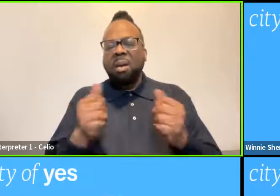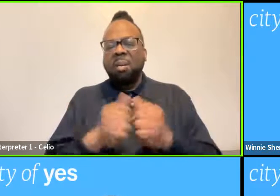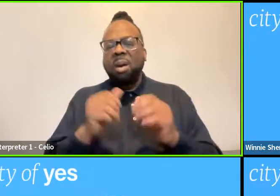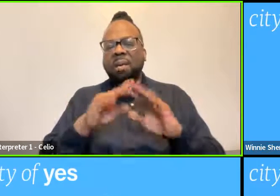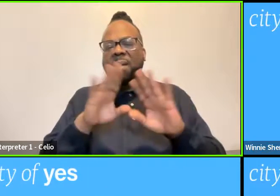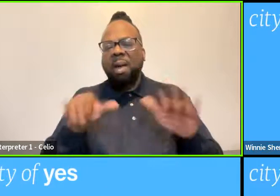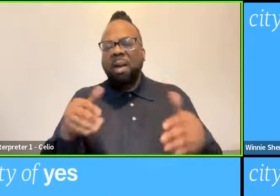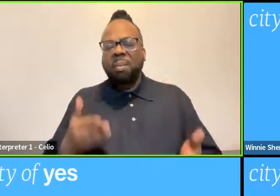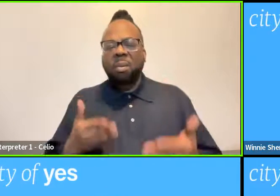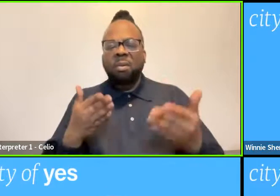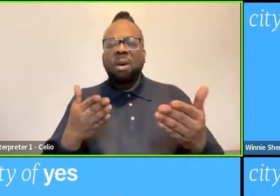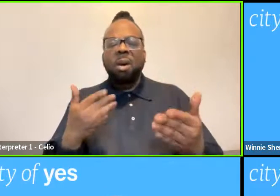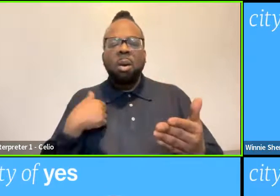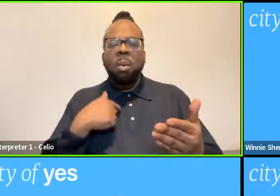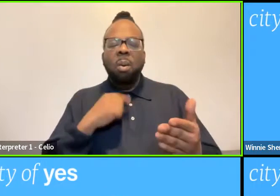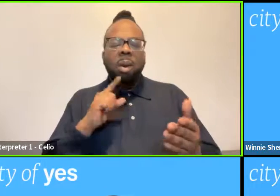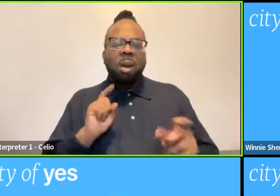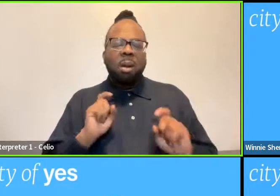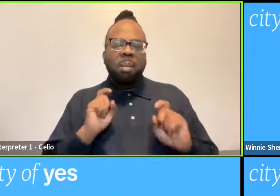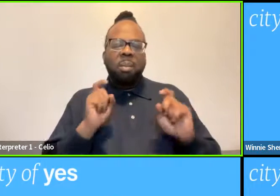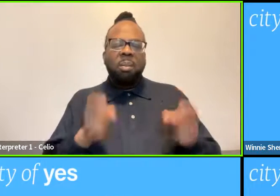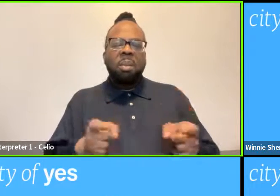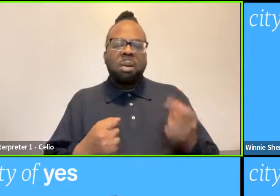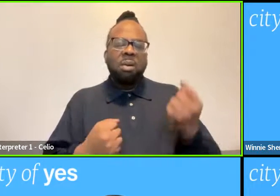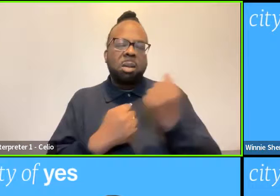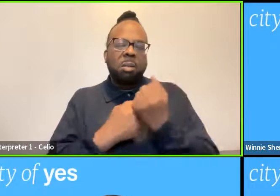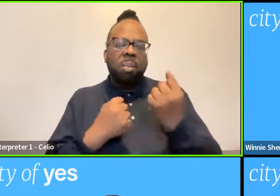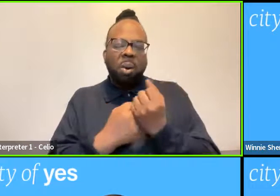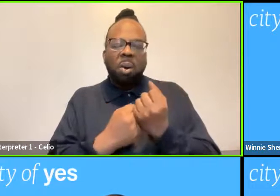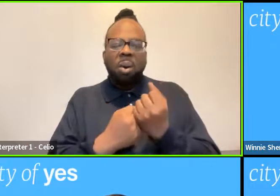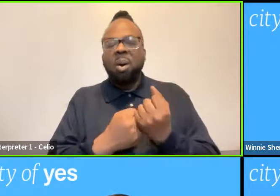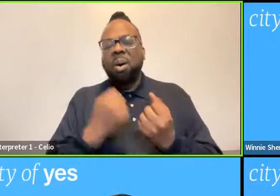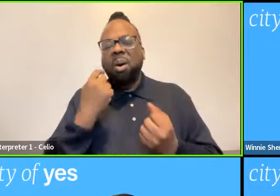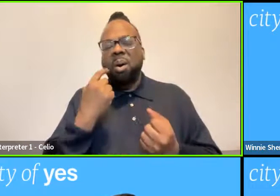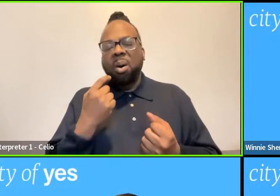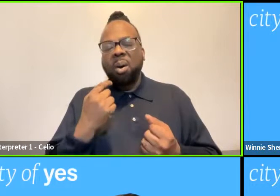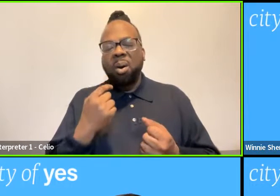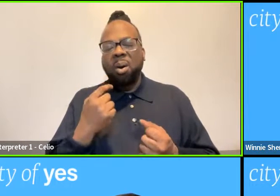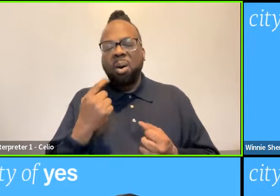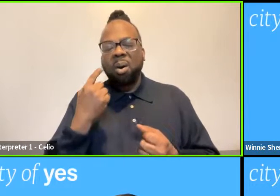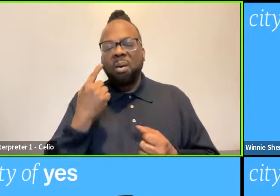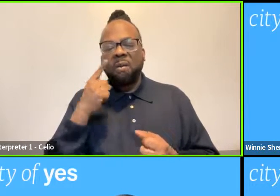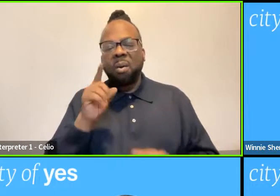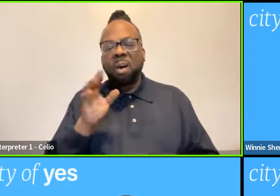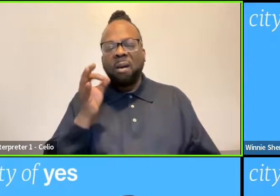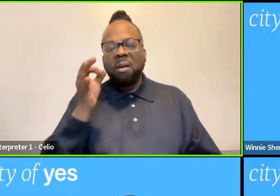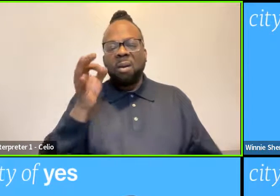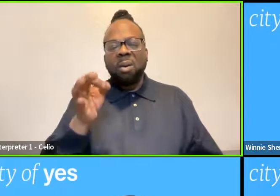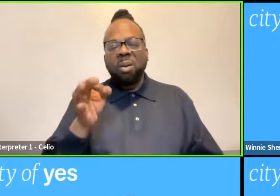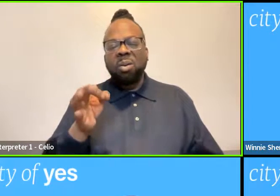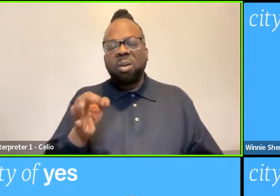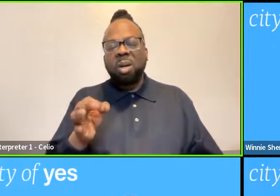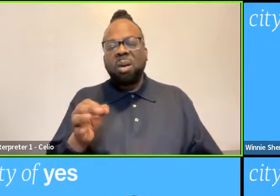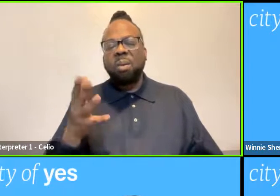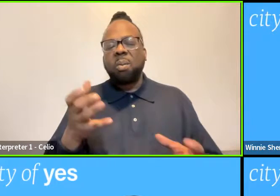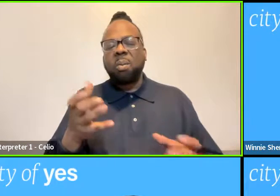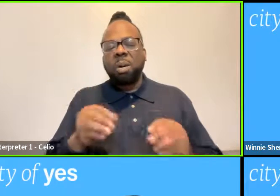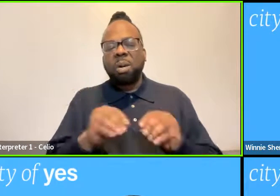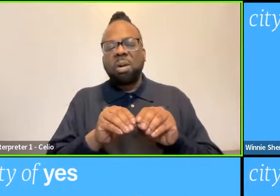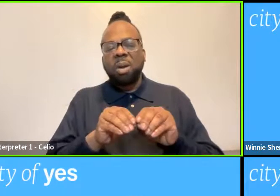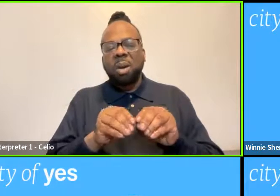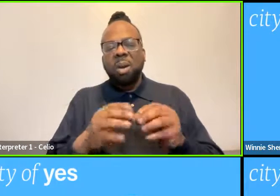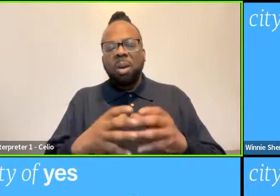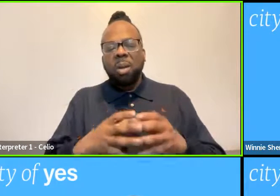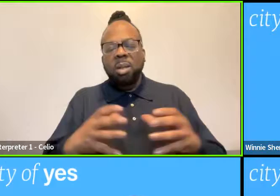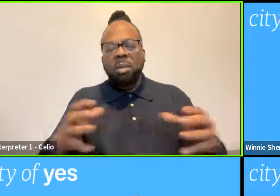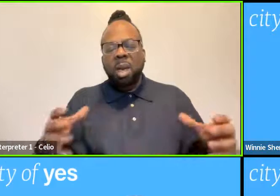provide support for existing and future landmarks, and that's to expand the program in the zoning that